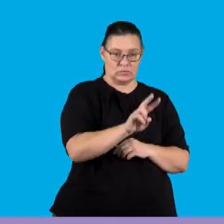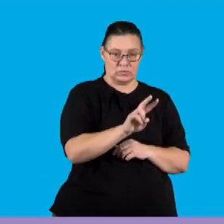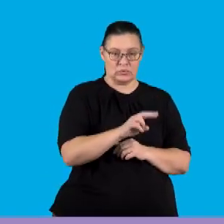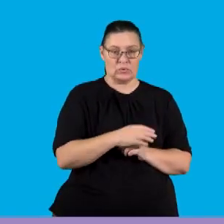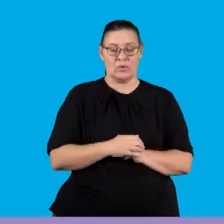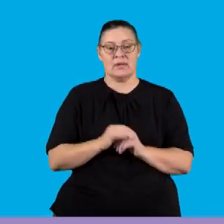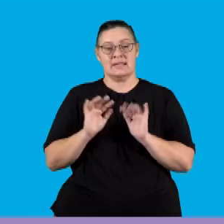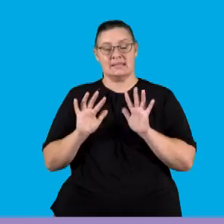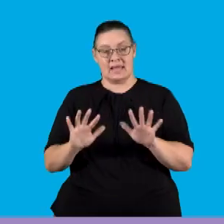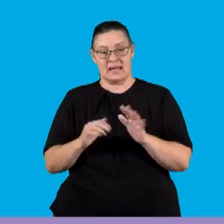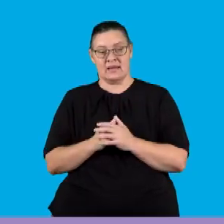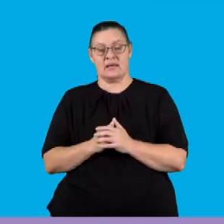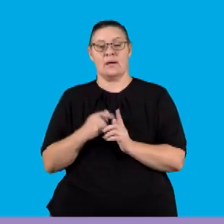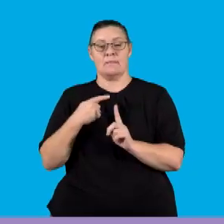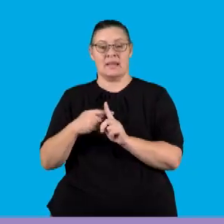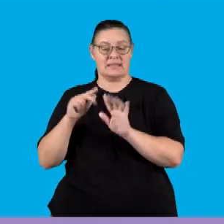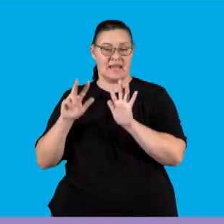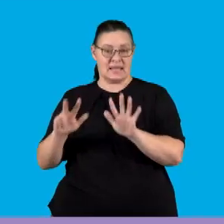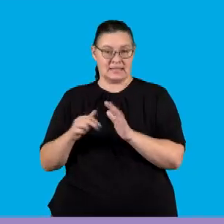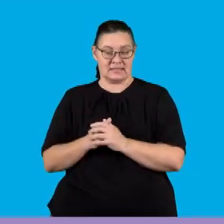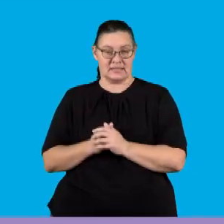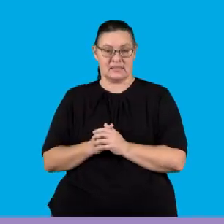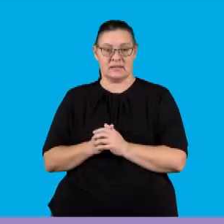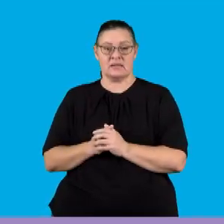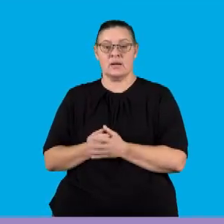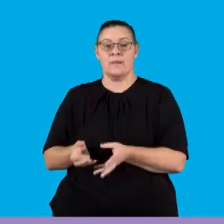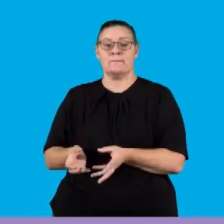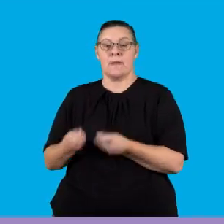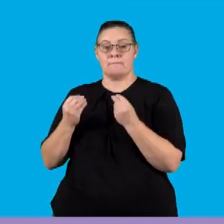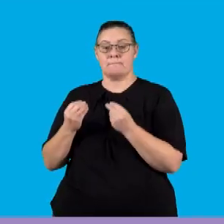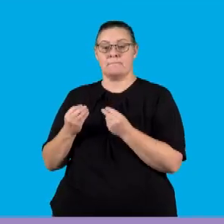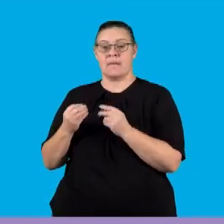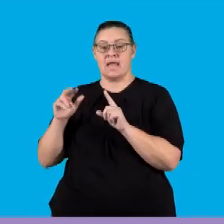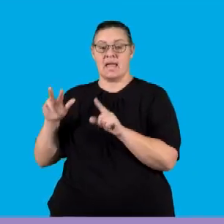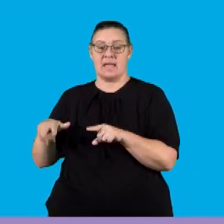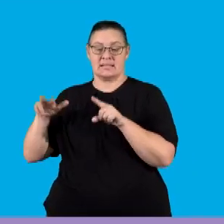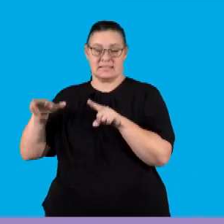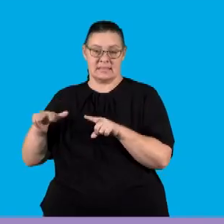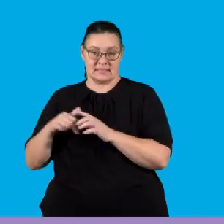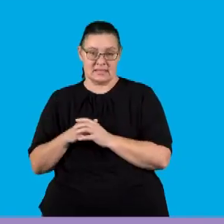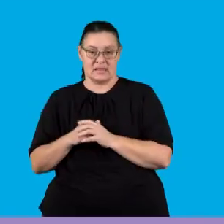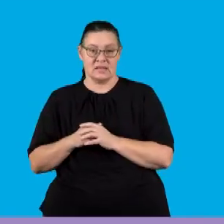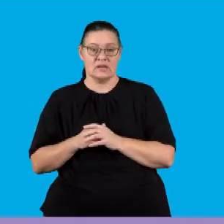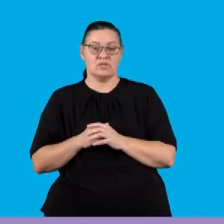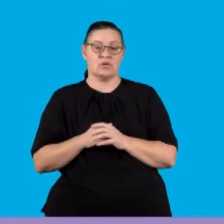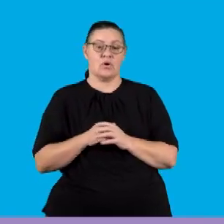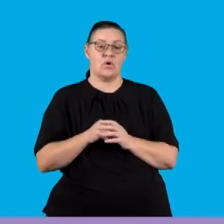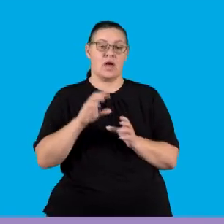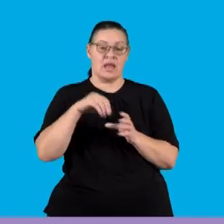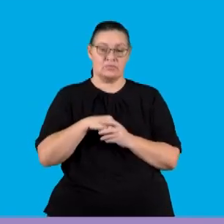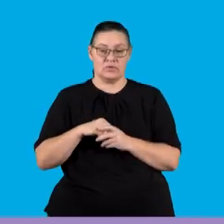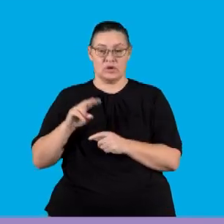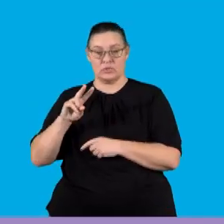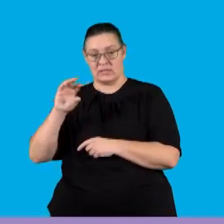2, that is 10. 10 plus 8, that is going to give us 18. So when the input value is